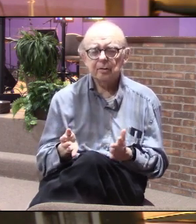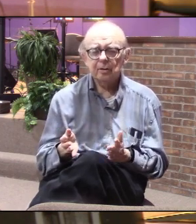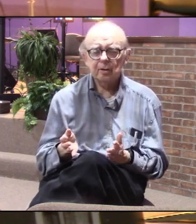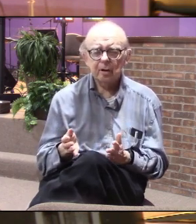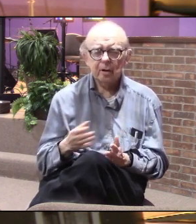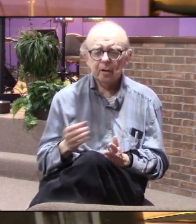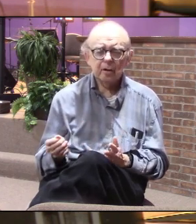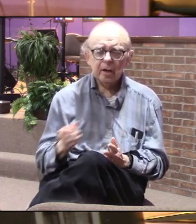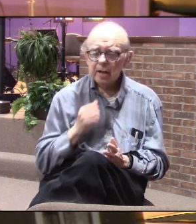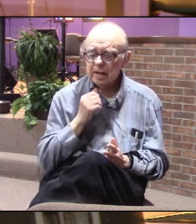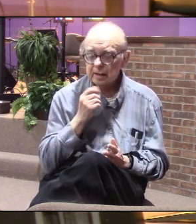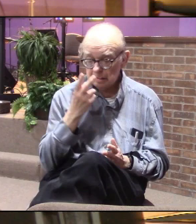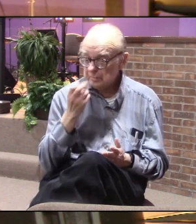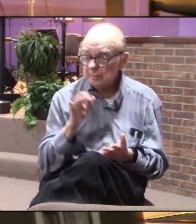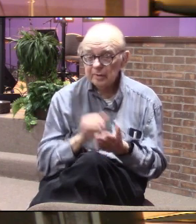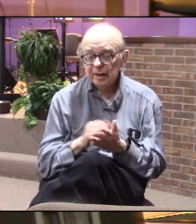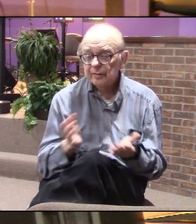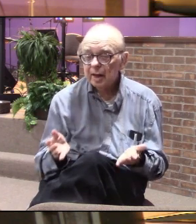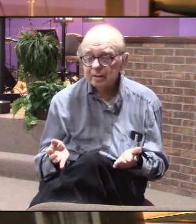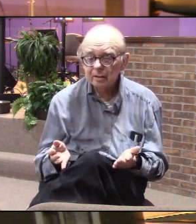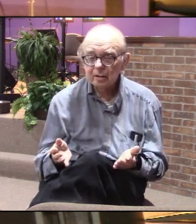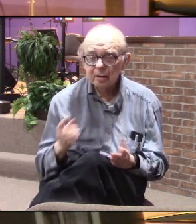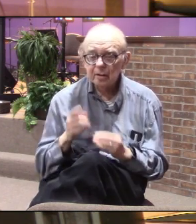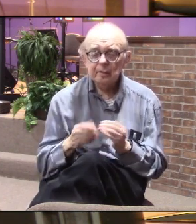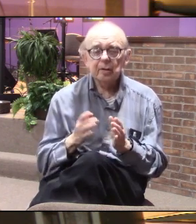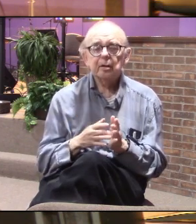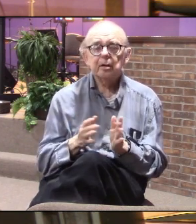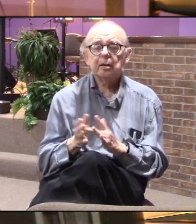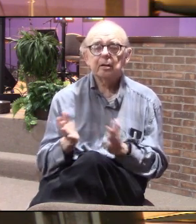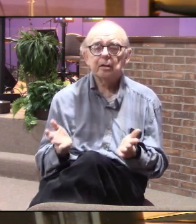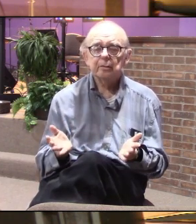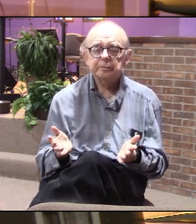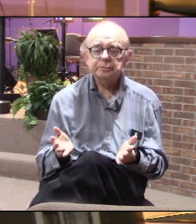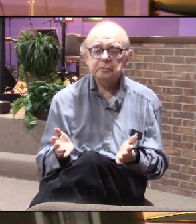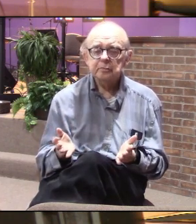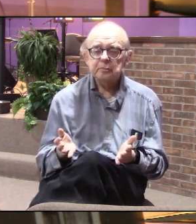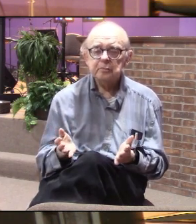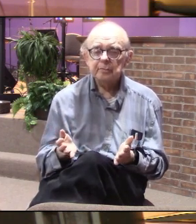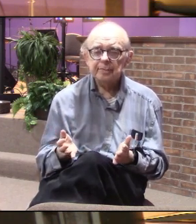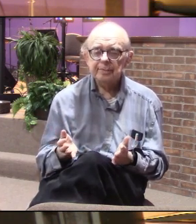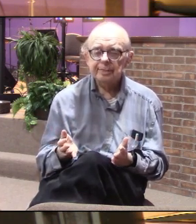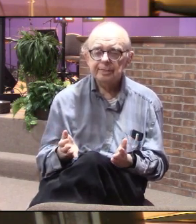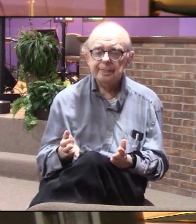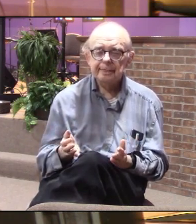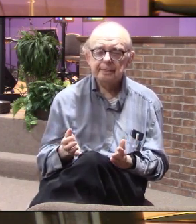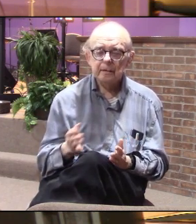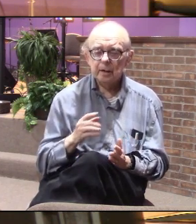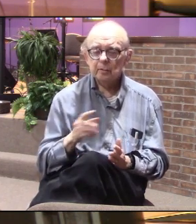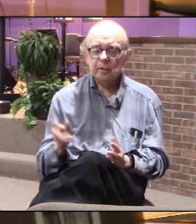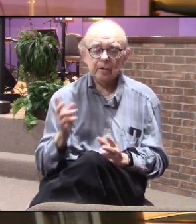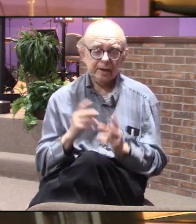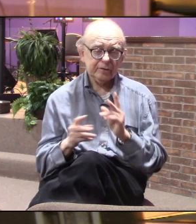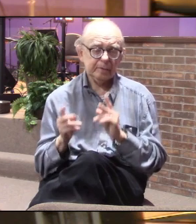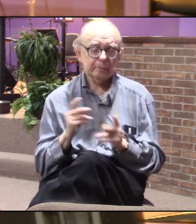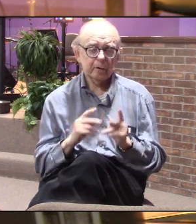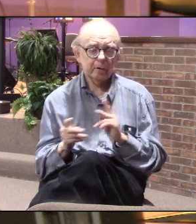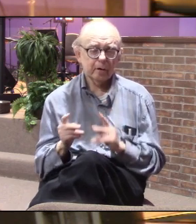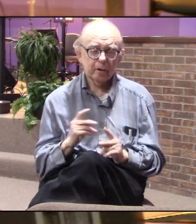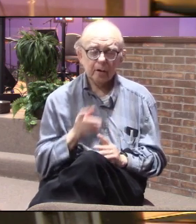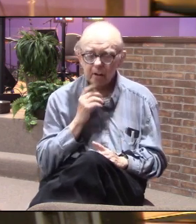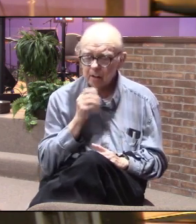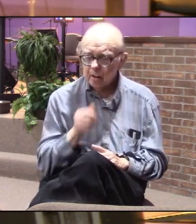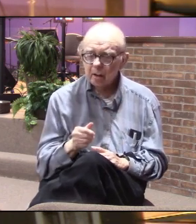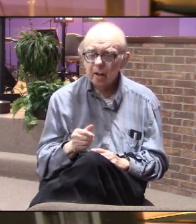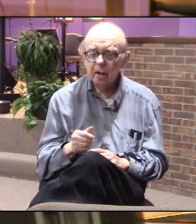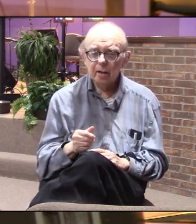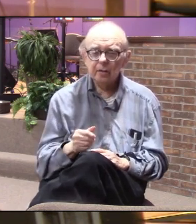and didn't believe about Jesus, These people who were